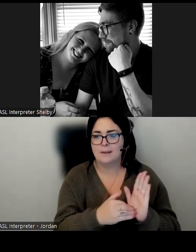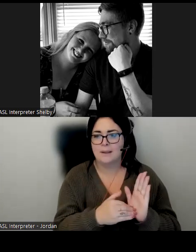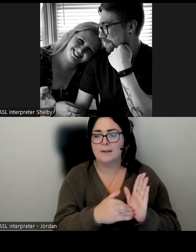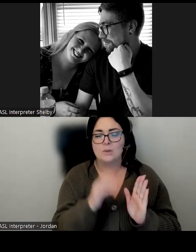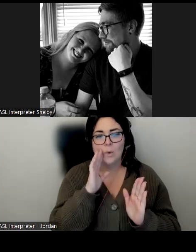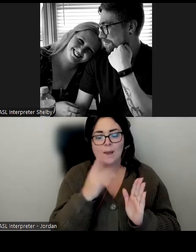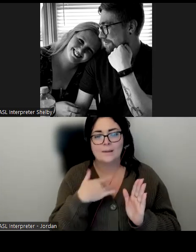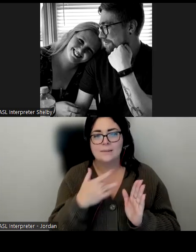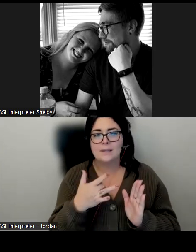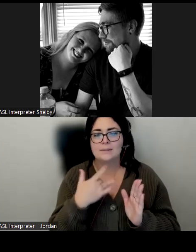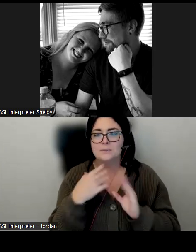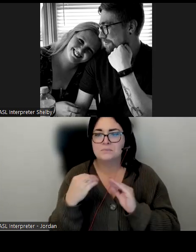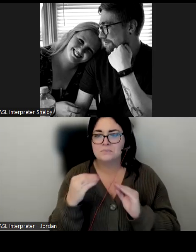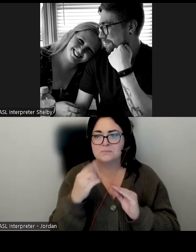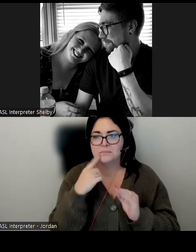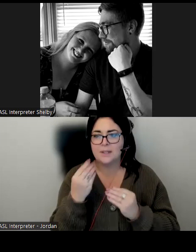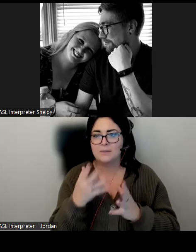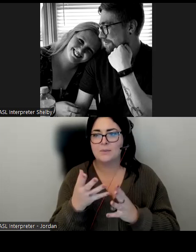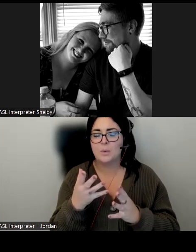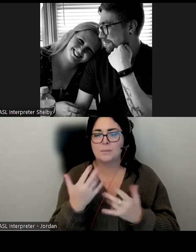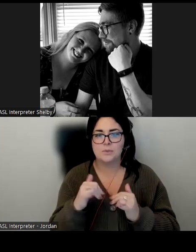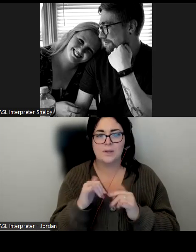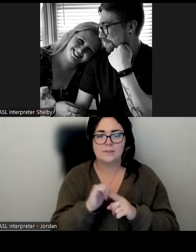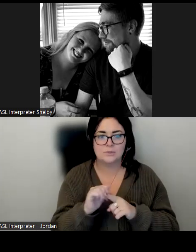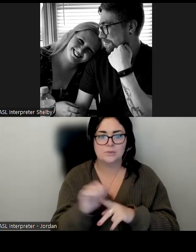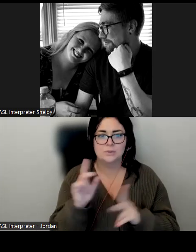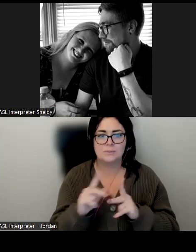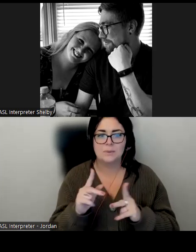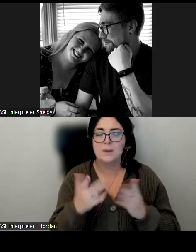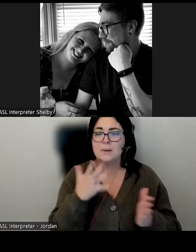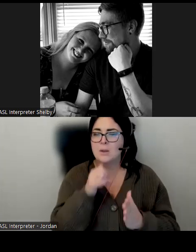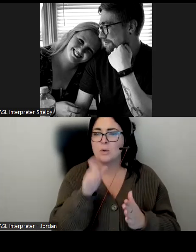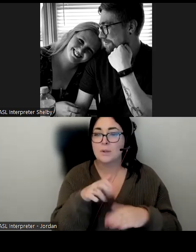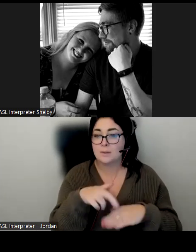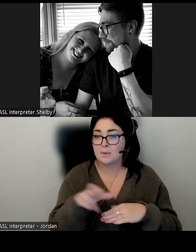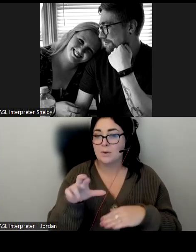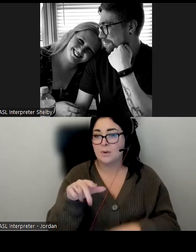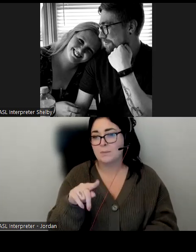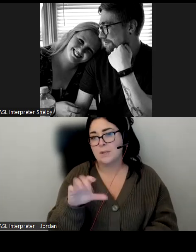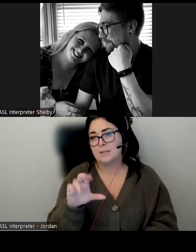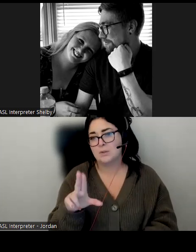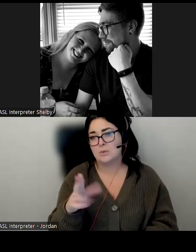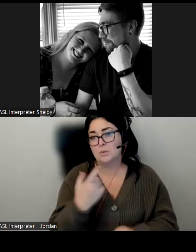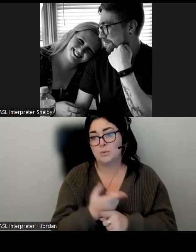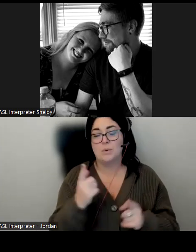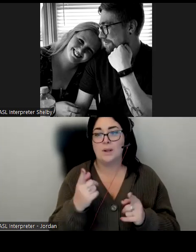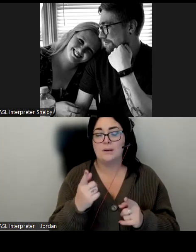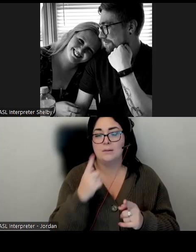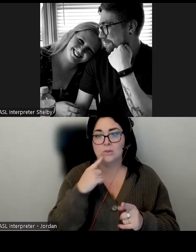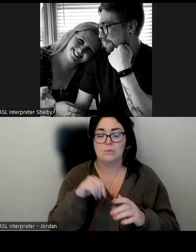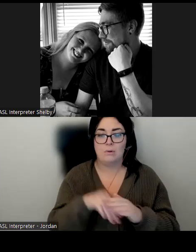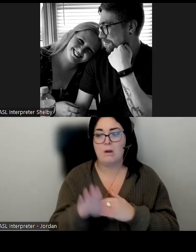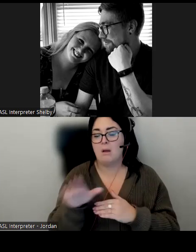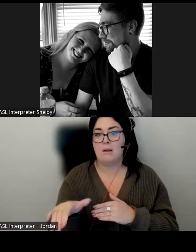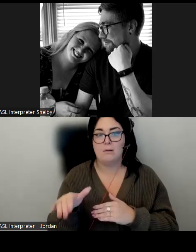moment where, you're absolutely right. And you may not need to be referred to a palliative care unit where you need to be admitted